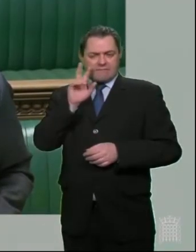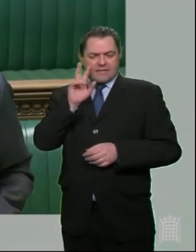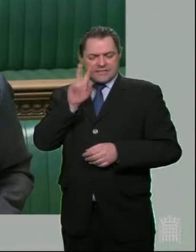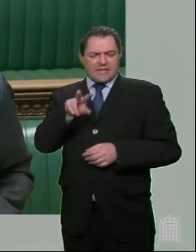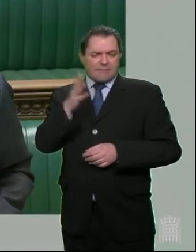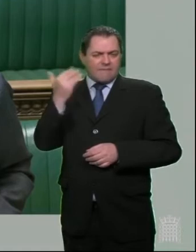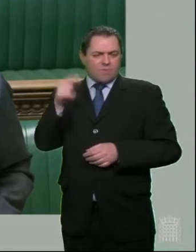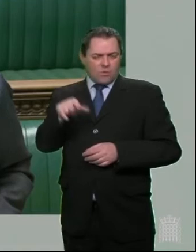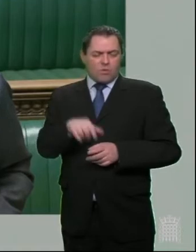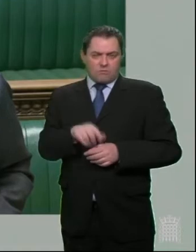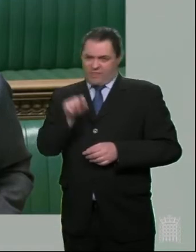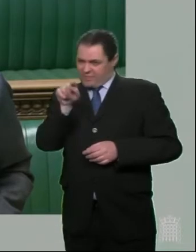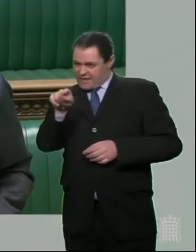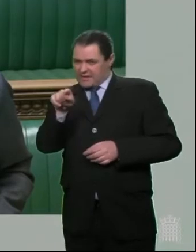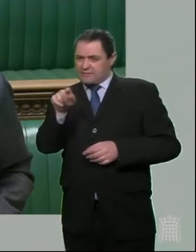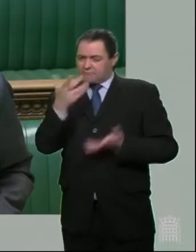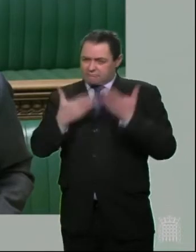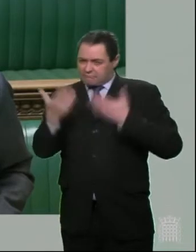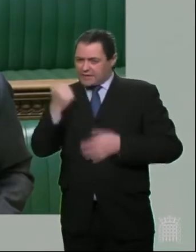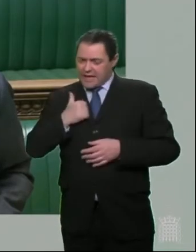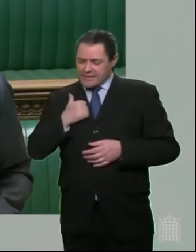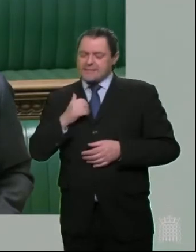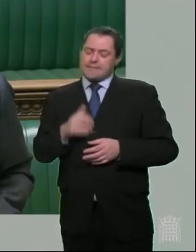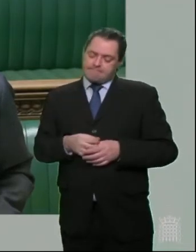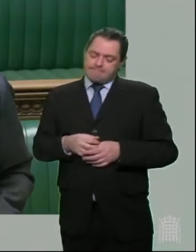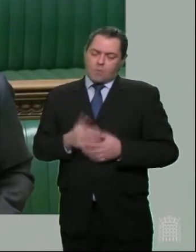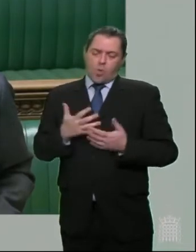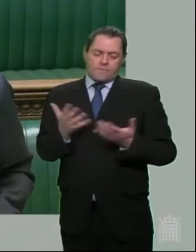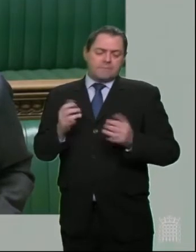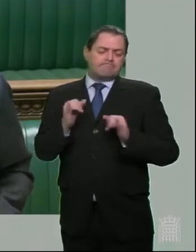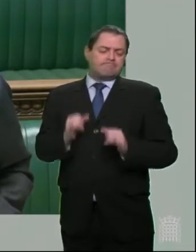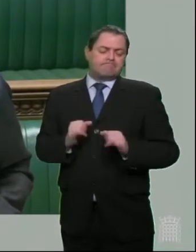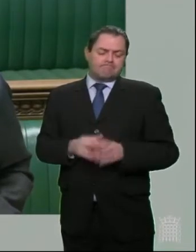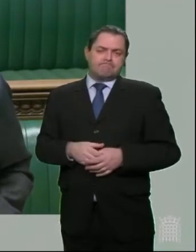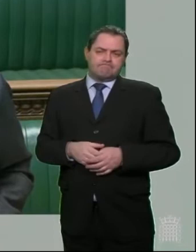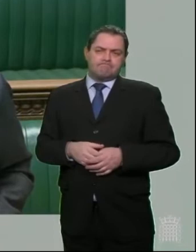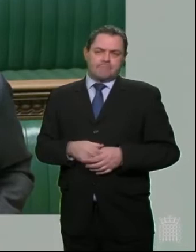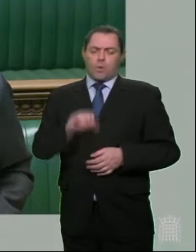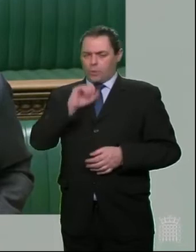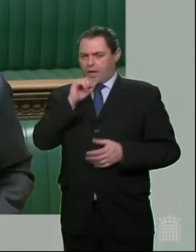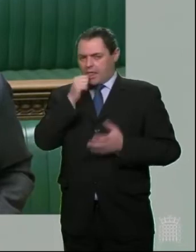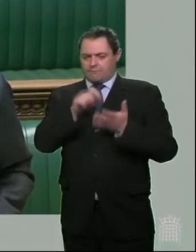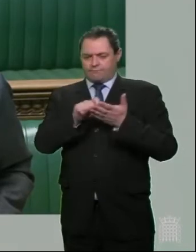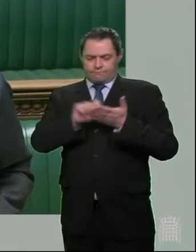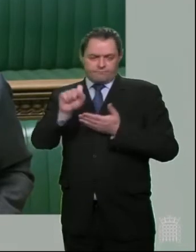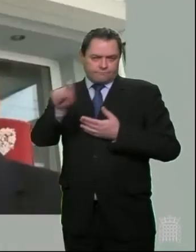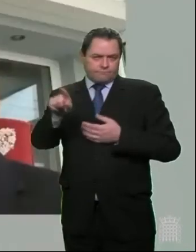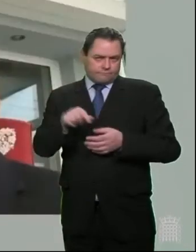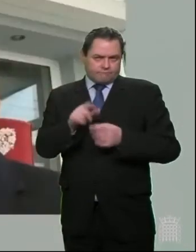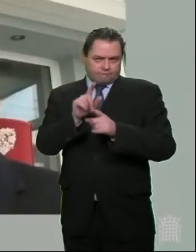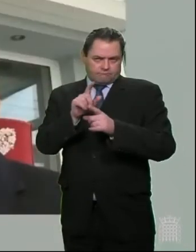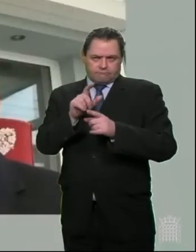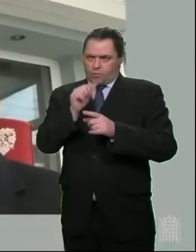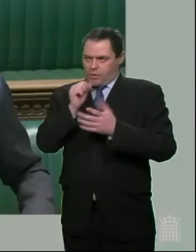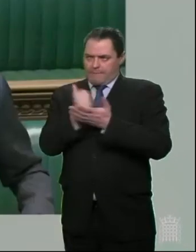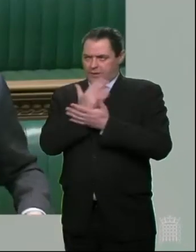before, but the case he describes is obviously acute, and I will ensure that he gets the meeting he desires with